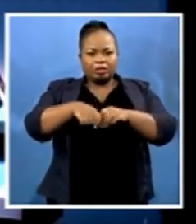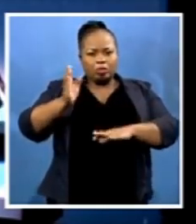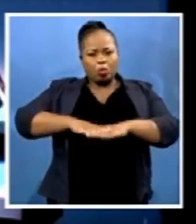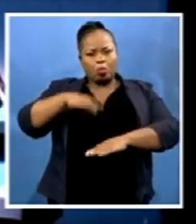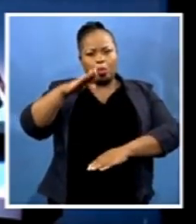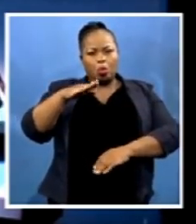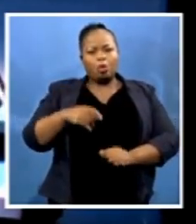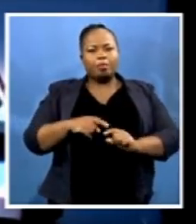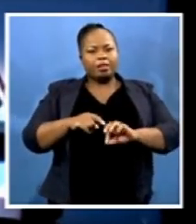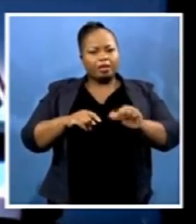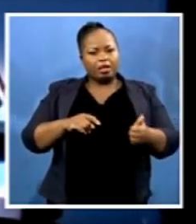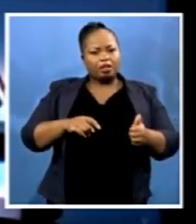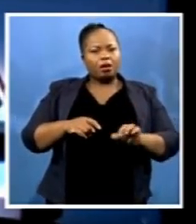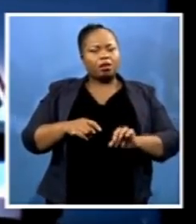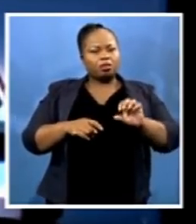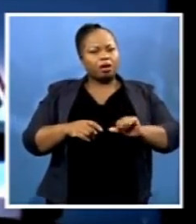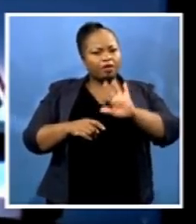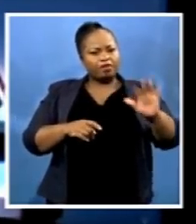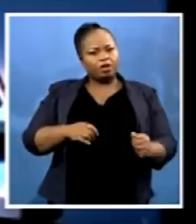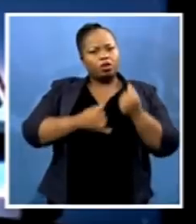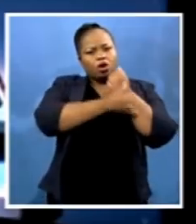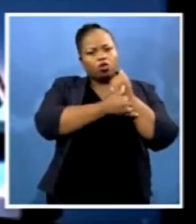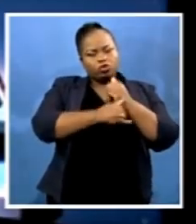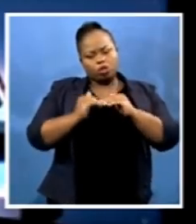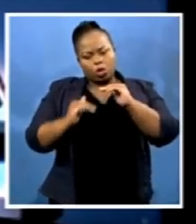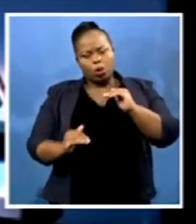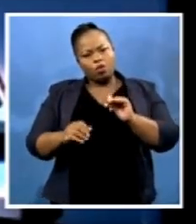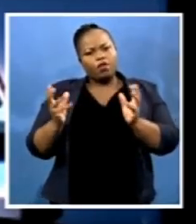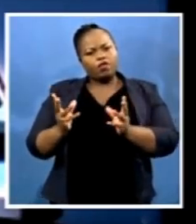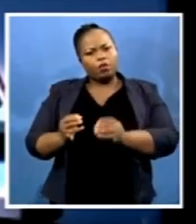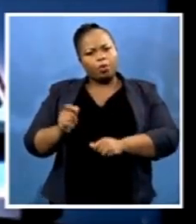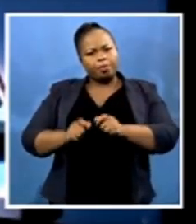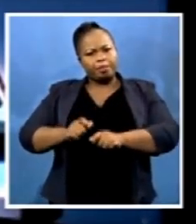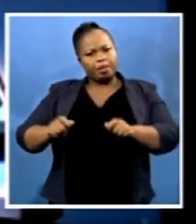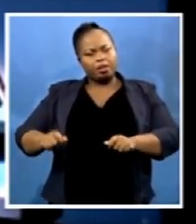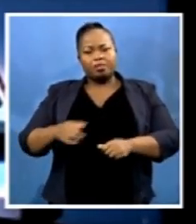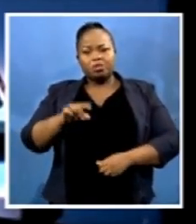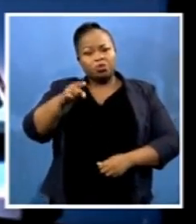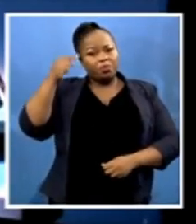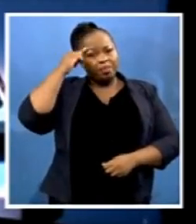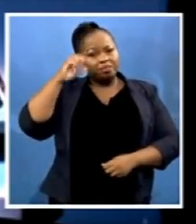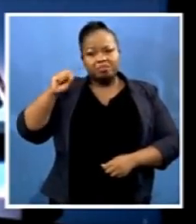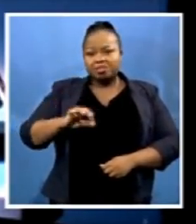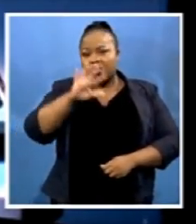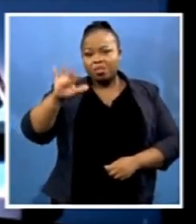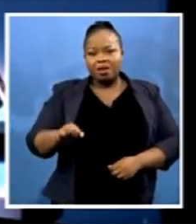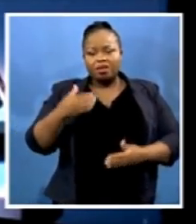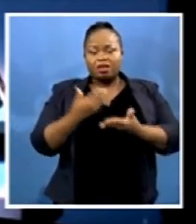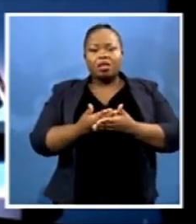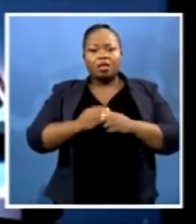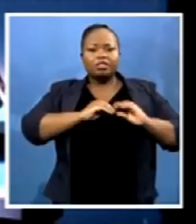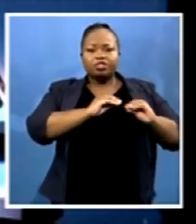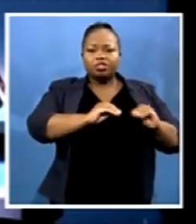rate. What are the principal lessons that you think South Africa has for other nations across the